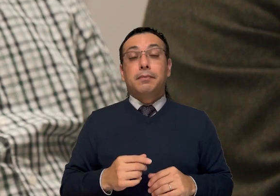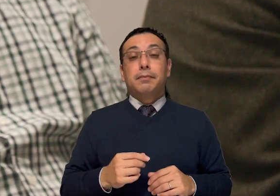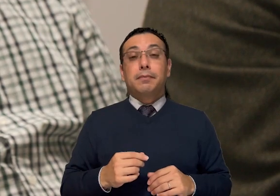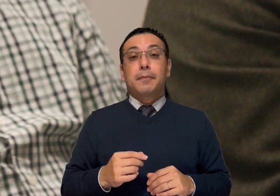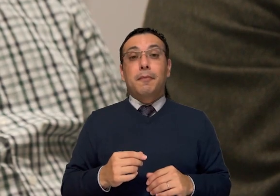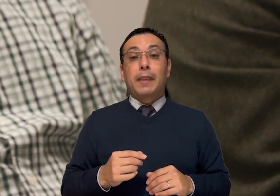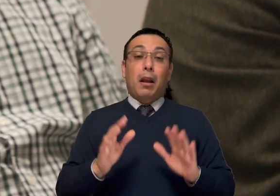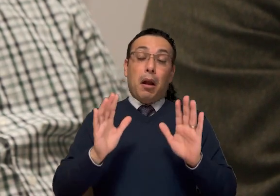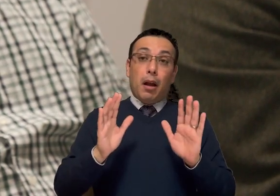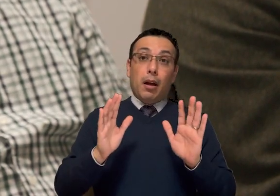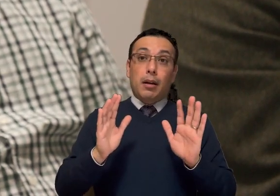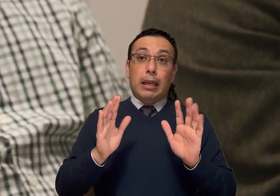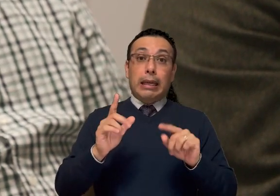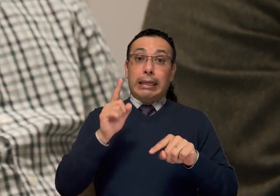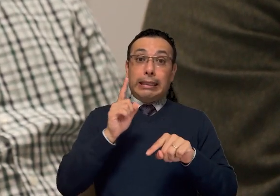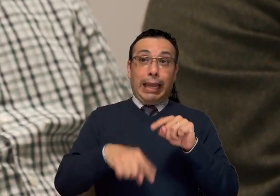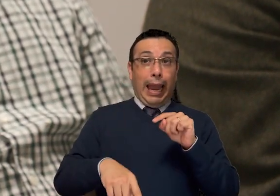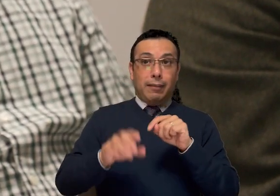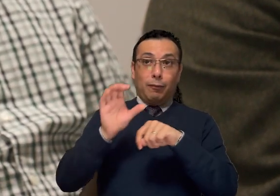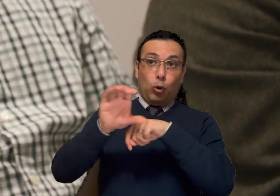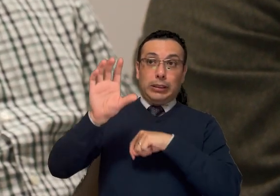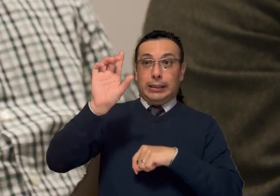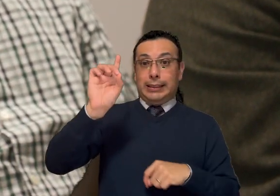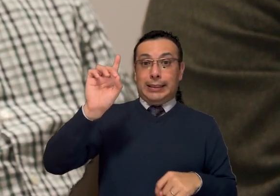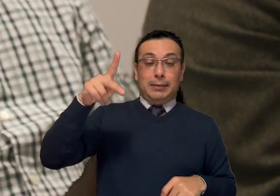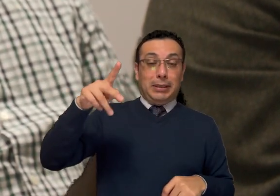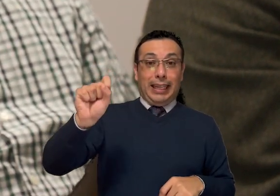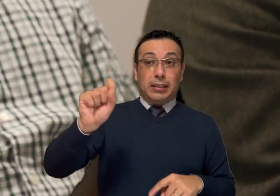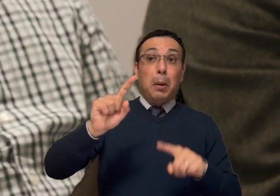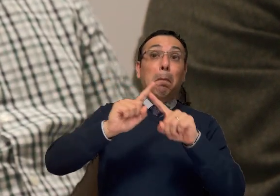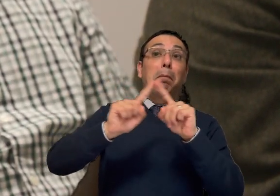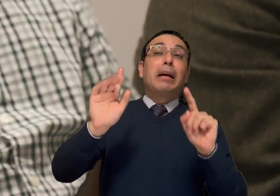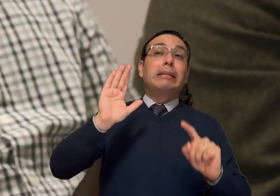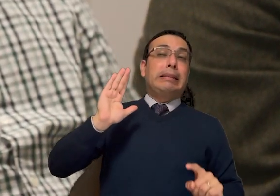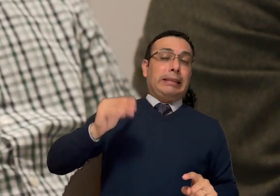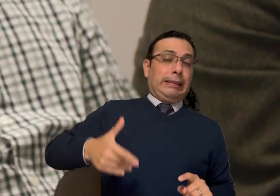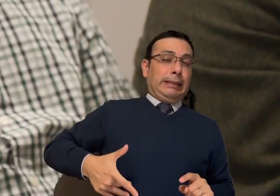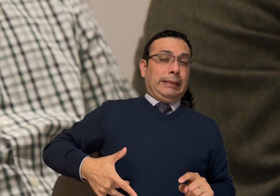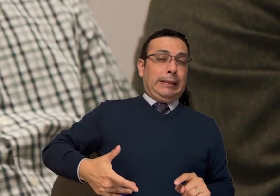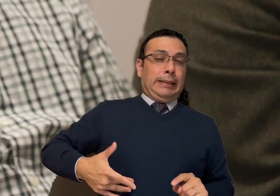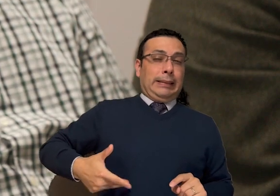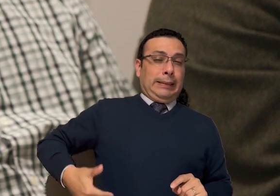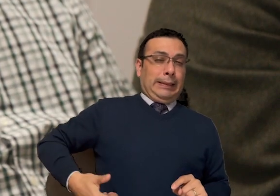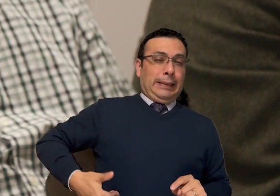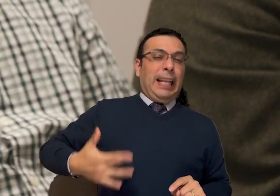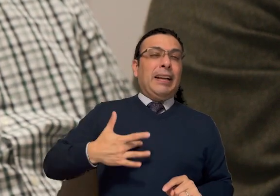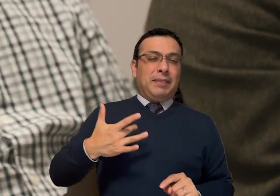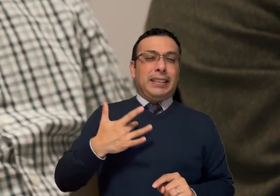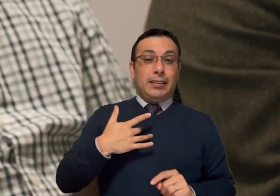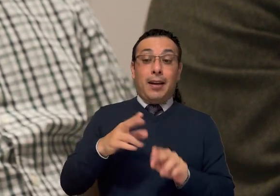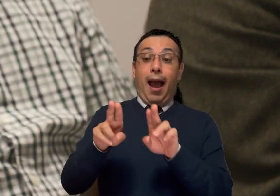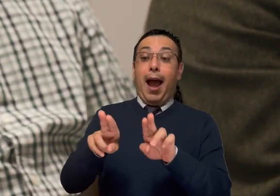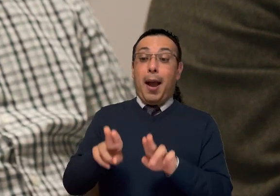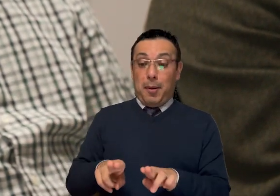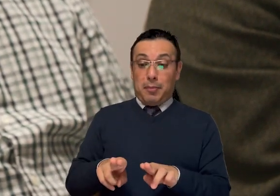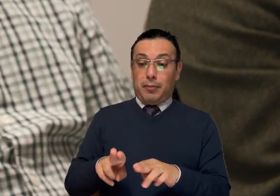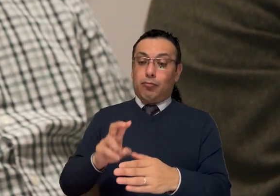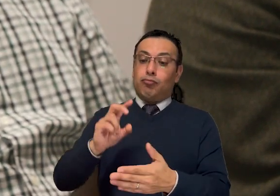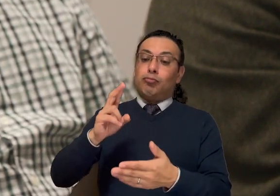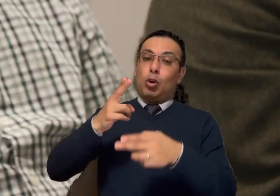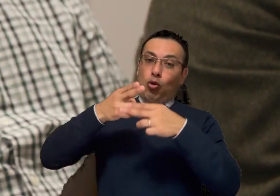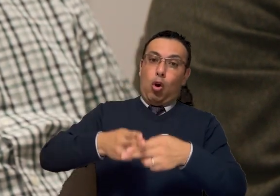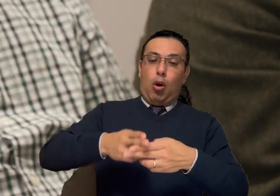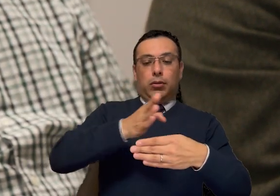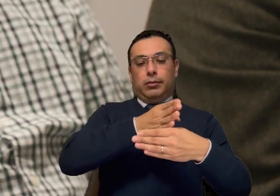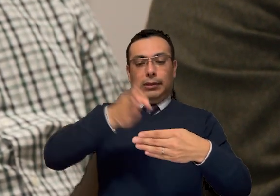anticipating that the application will be deemed complete sometime in the next month or two, and